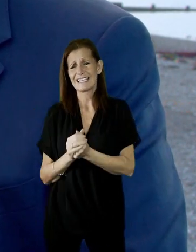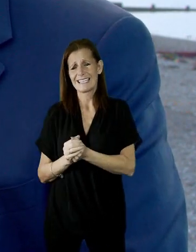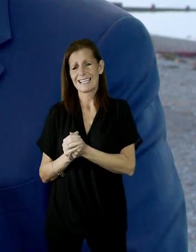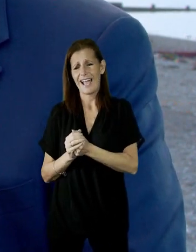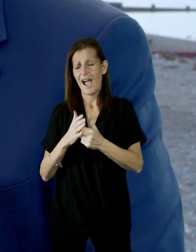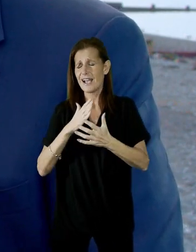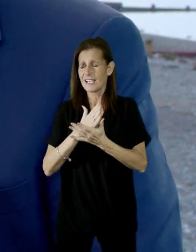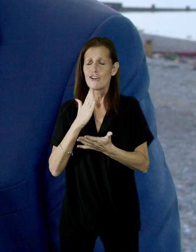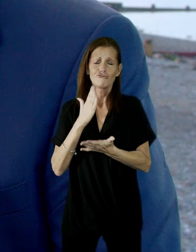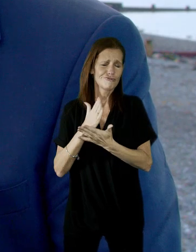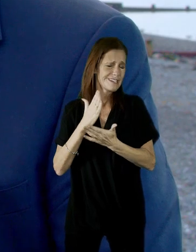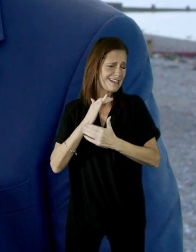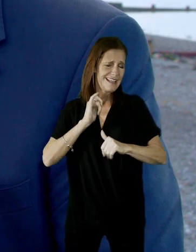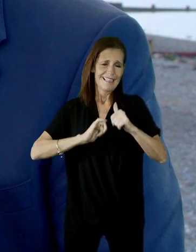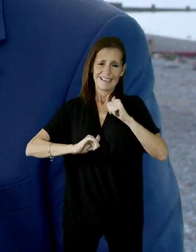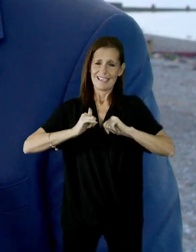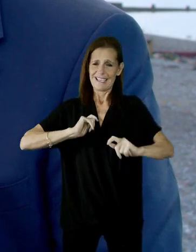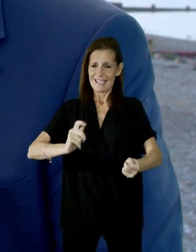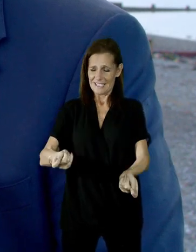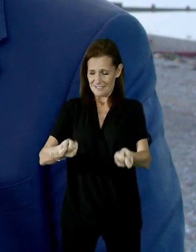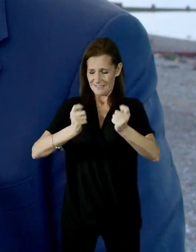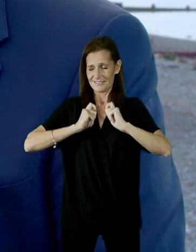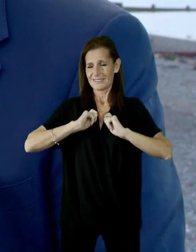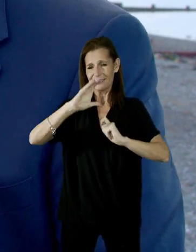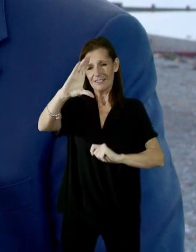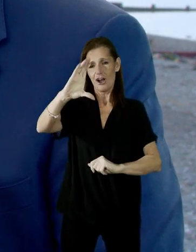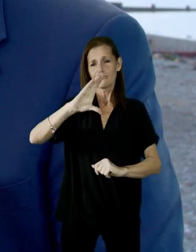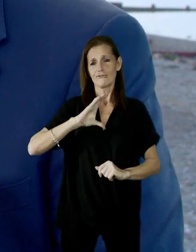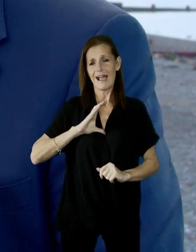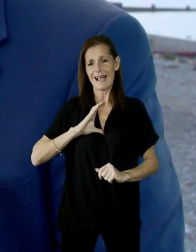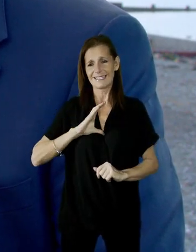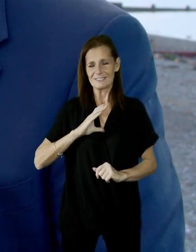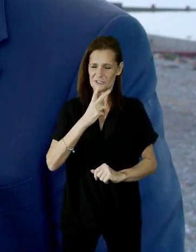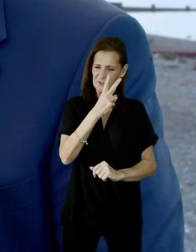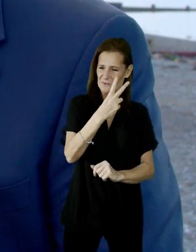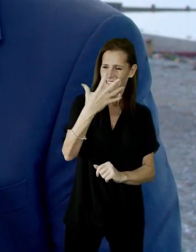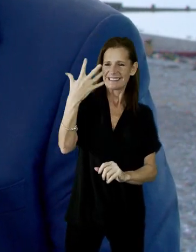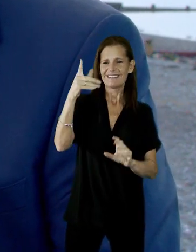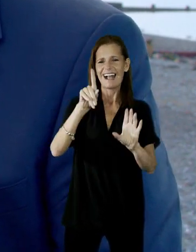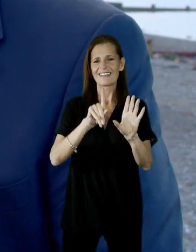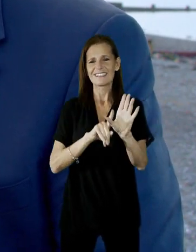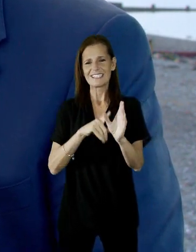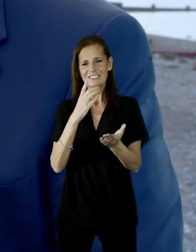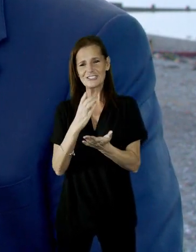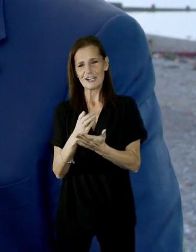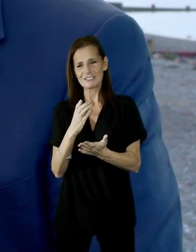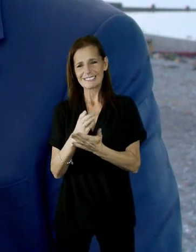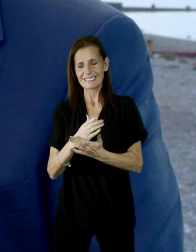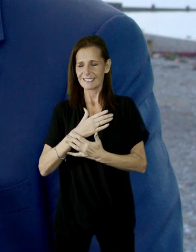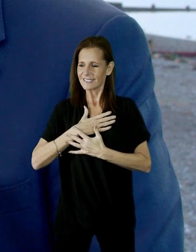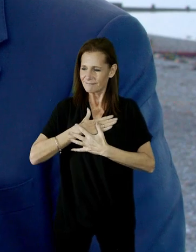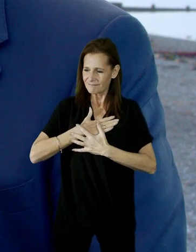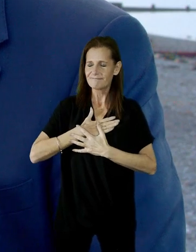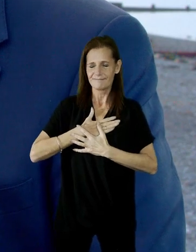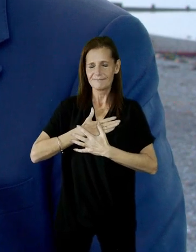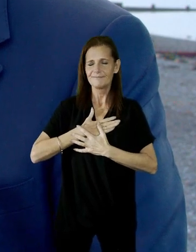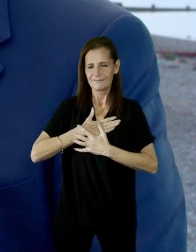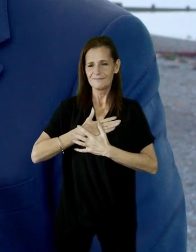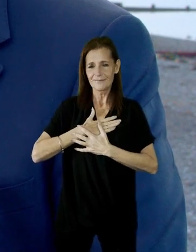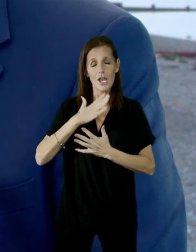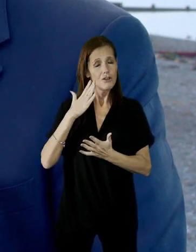very proud to be awarded this grant, especially in our 25th year as a charity, and definitely a game